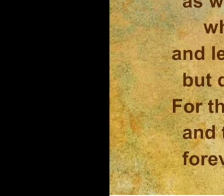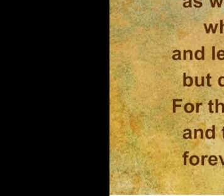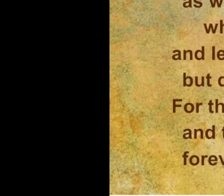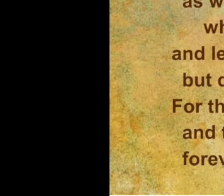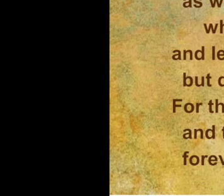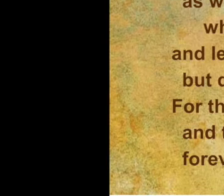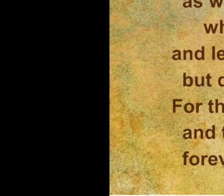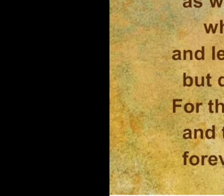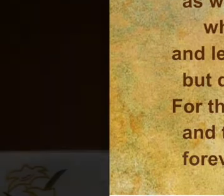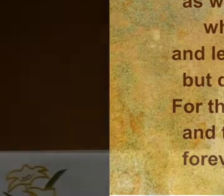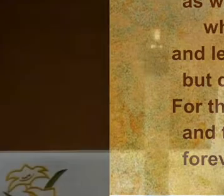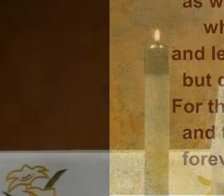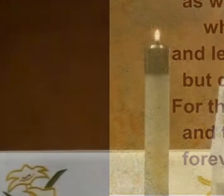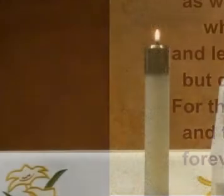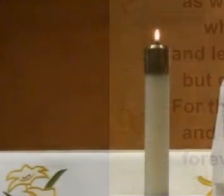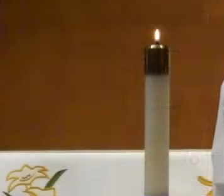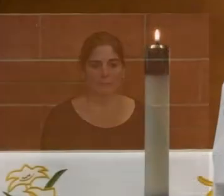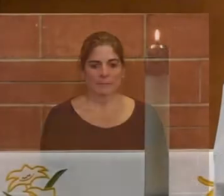Amen.